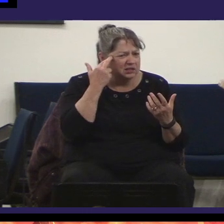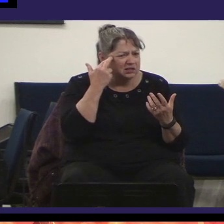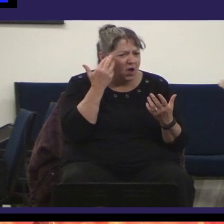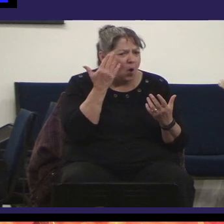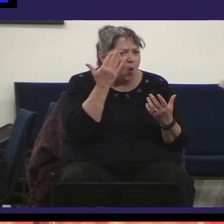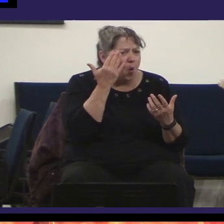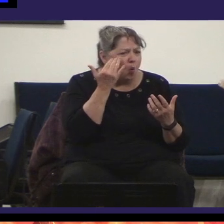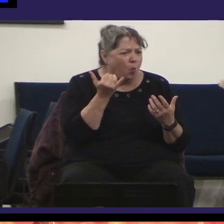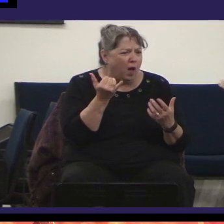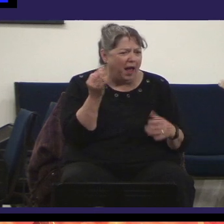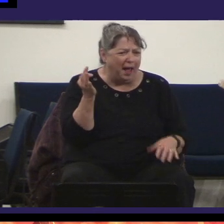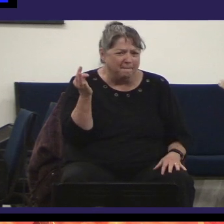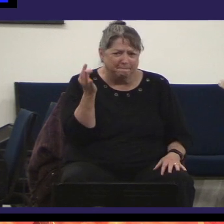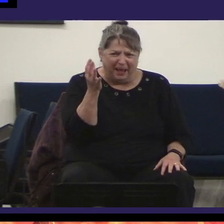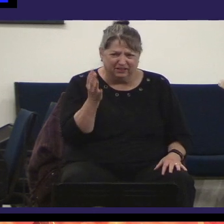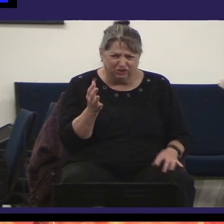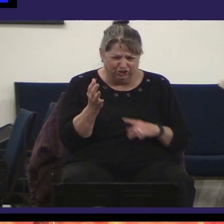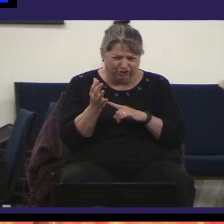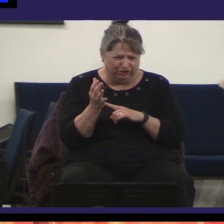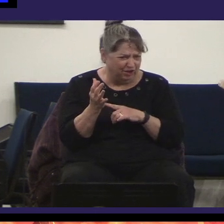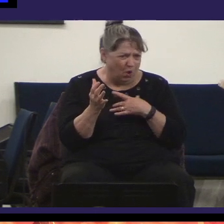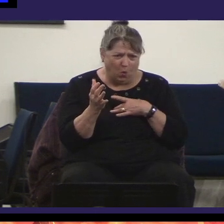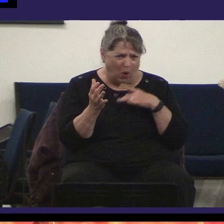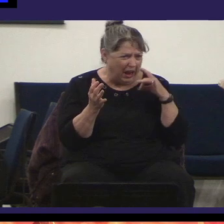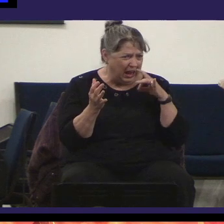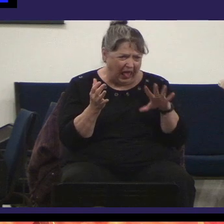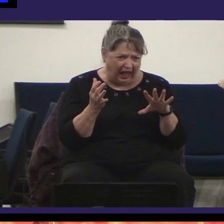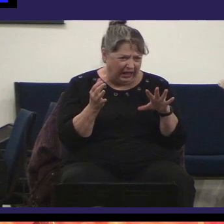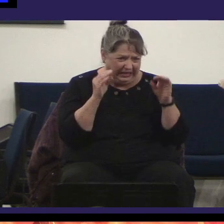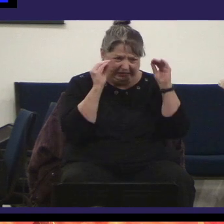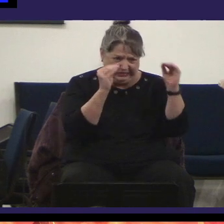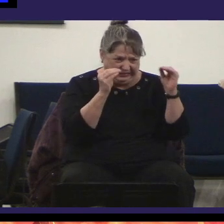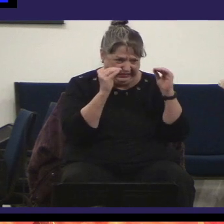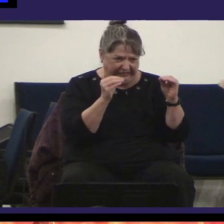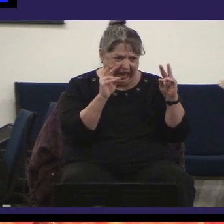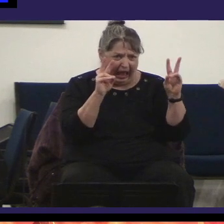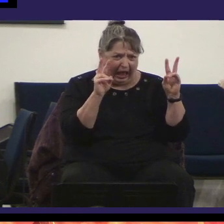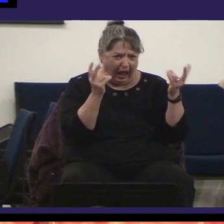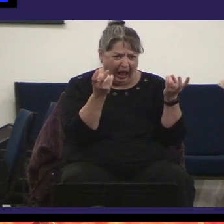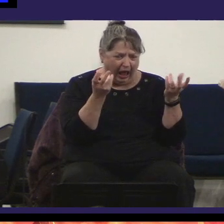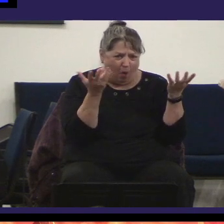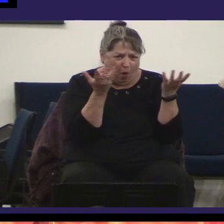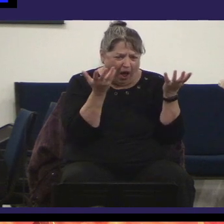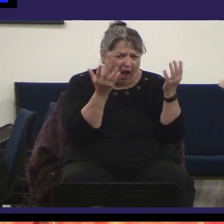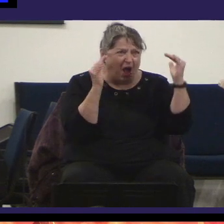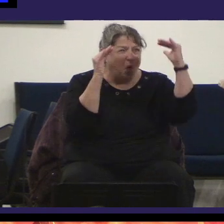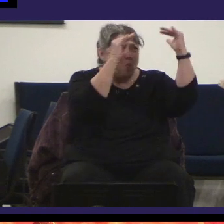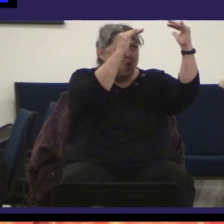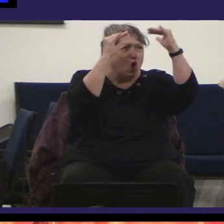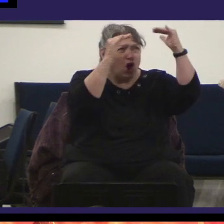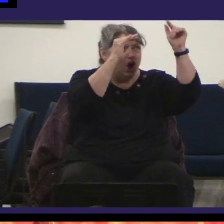don't like to preach on spiritual warfare. Stay away from it. All hell is going to break loose. And I understand